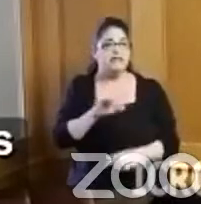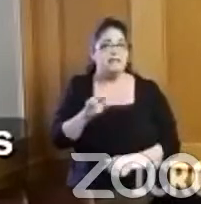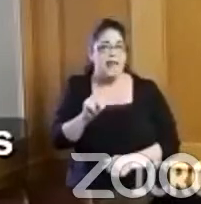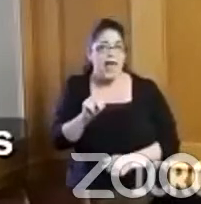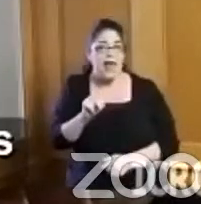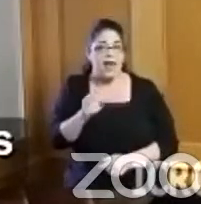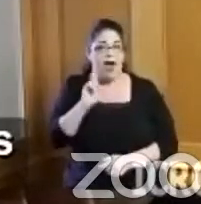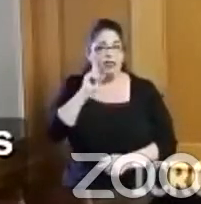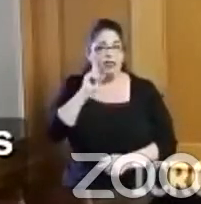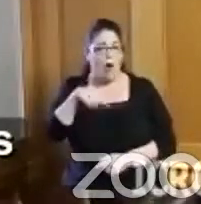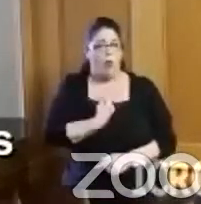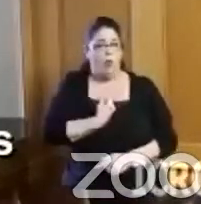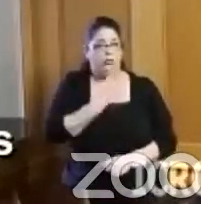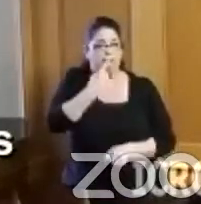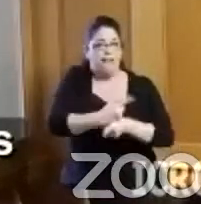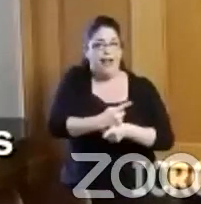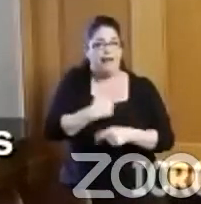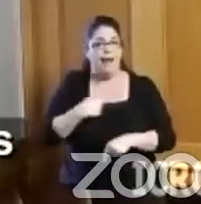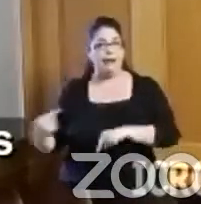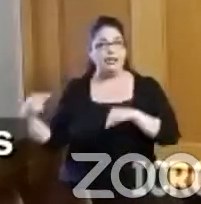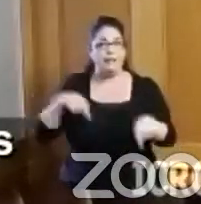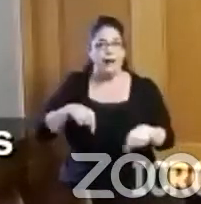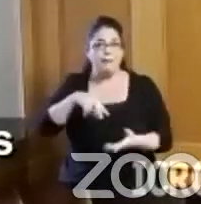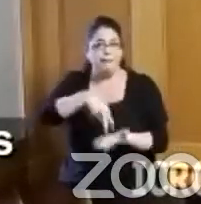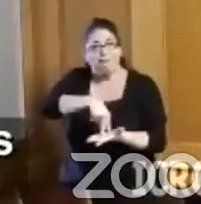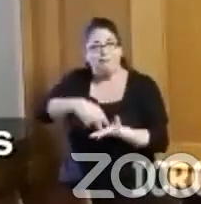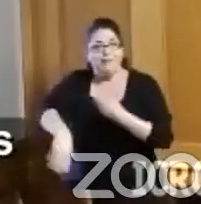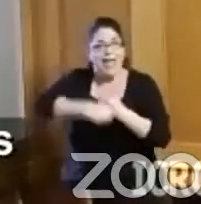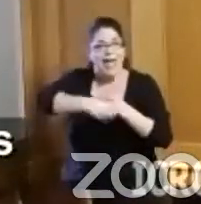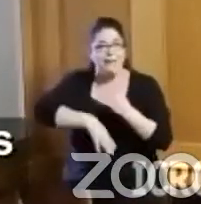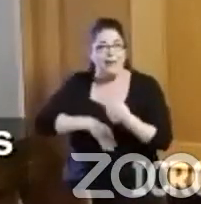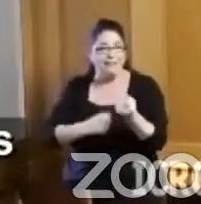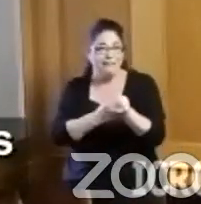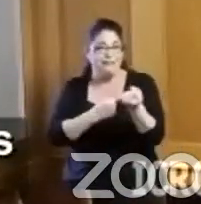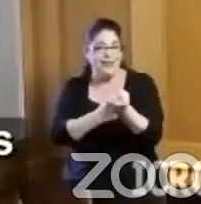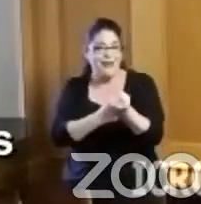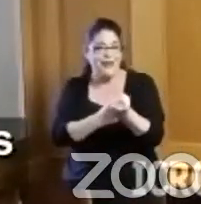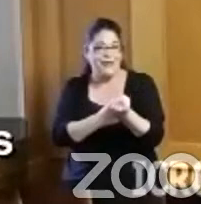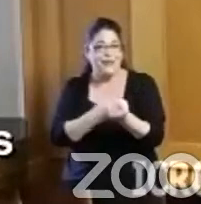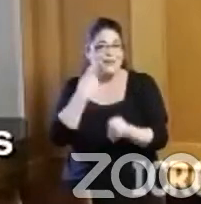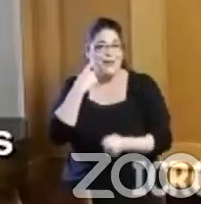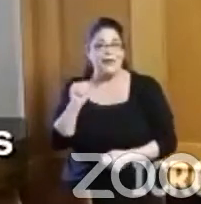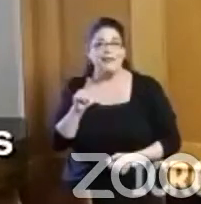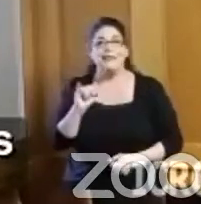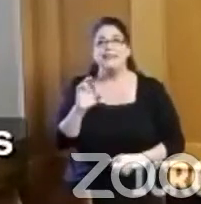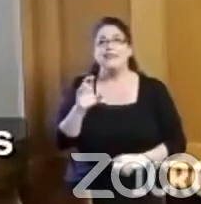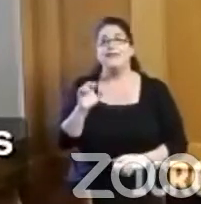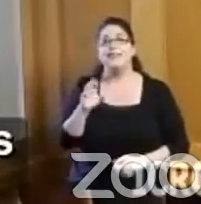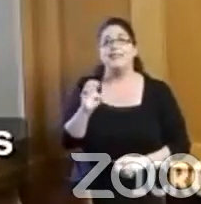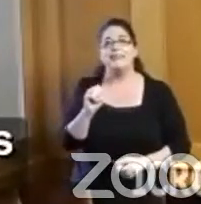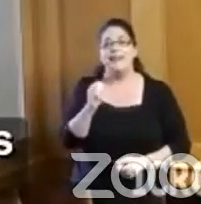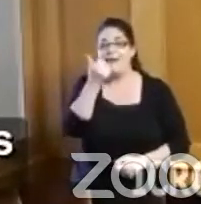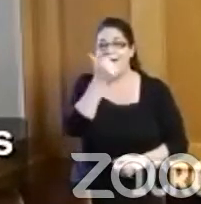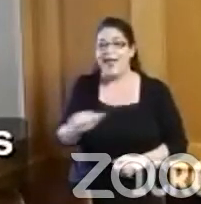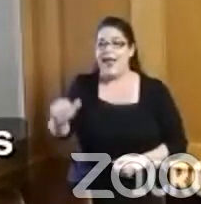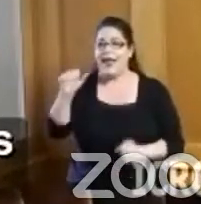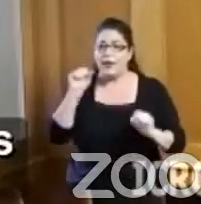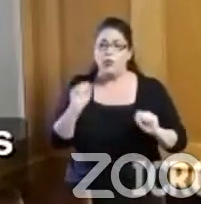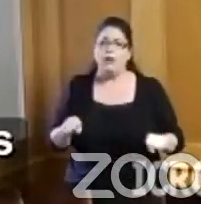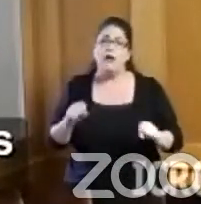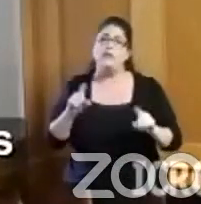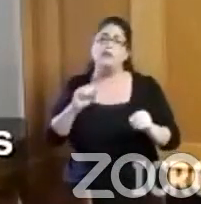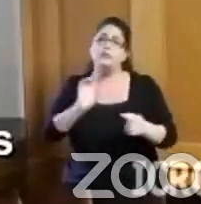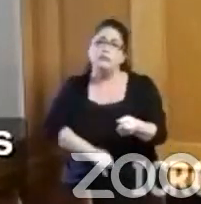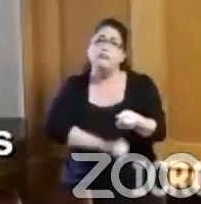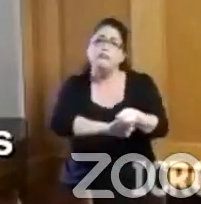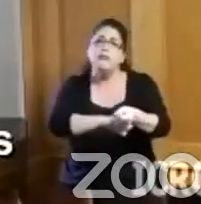it only right that I should be here to have my voice of support and to say I'm very, very excited. Anything that we can do to help